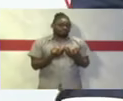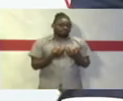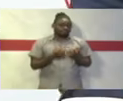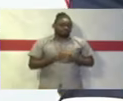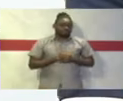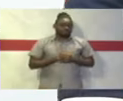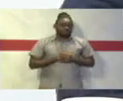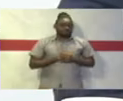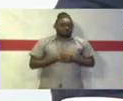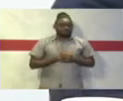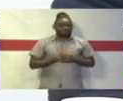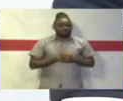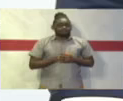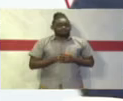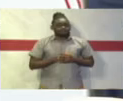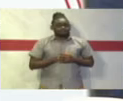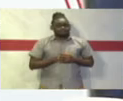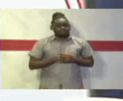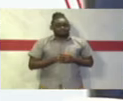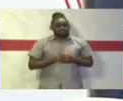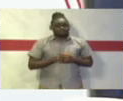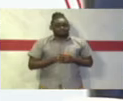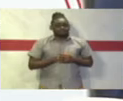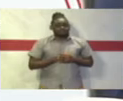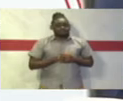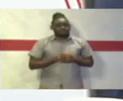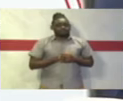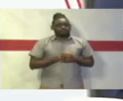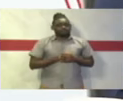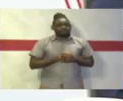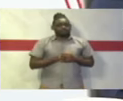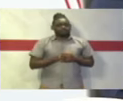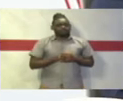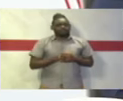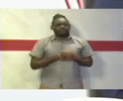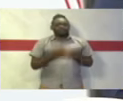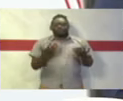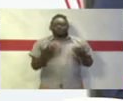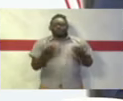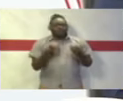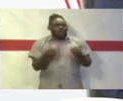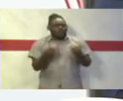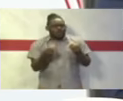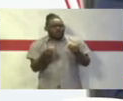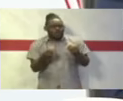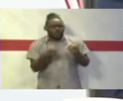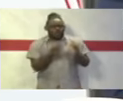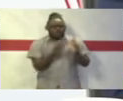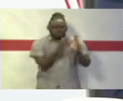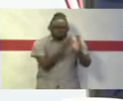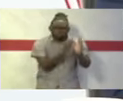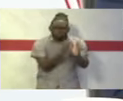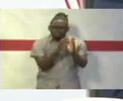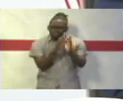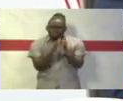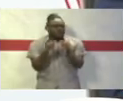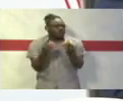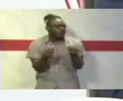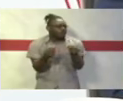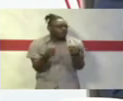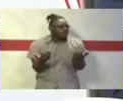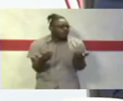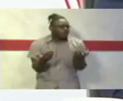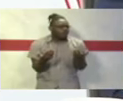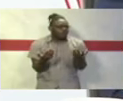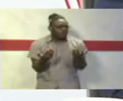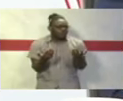sufficient. Our preparations as an RHA for the at the NCRHA for the